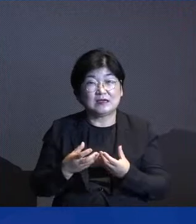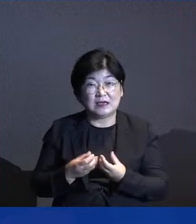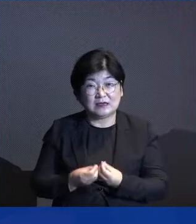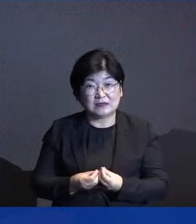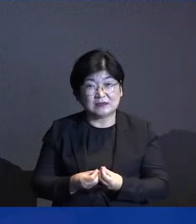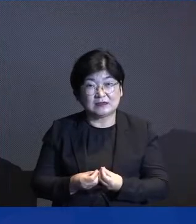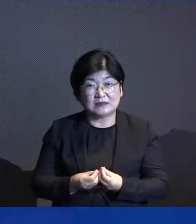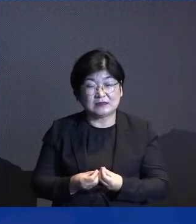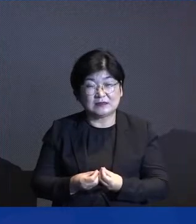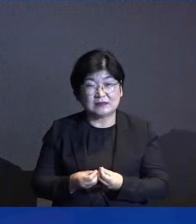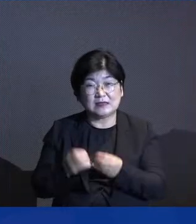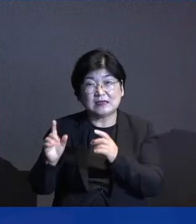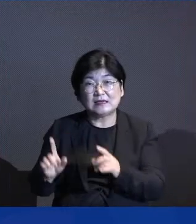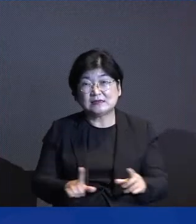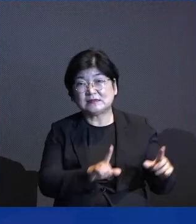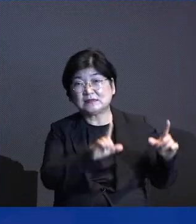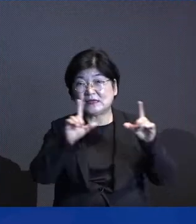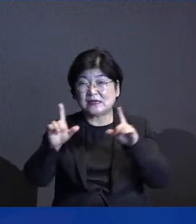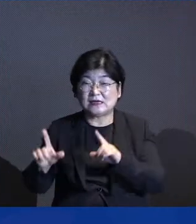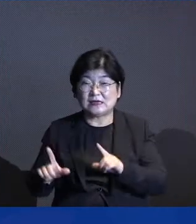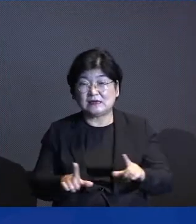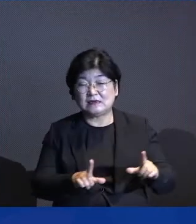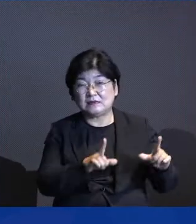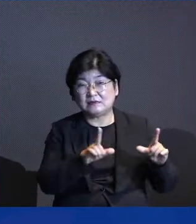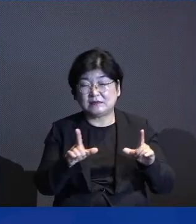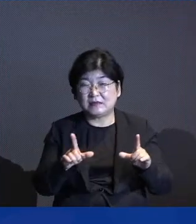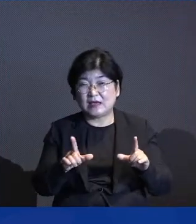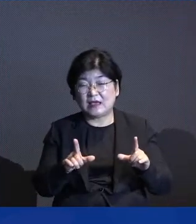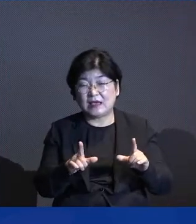the long-term care services for dementia patients.